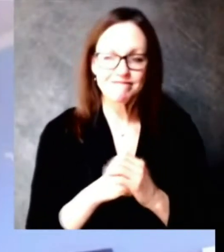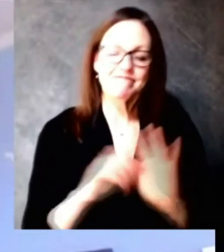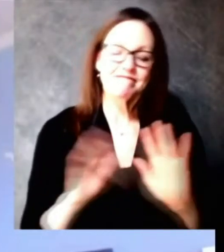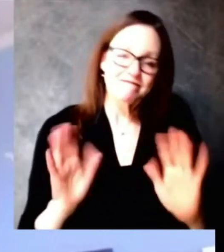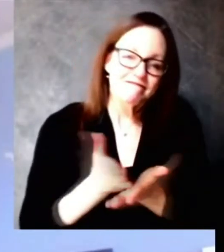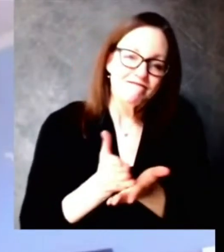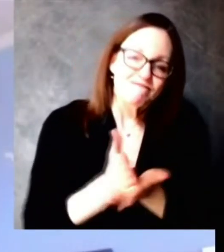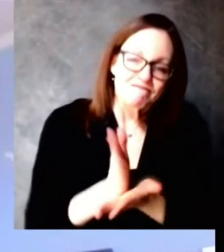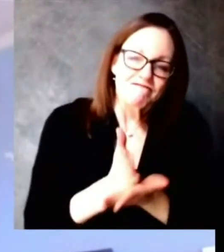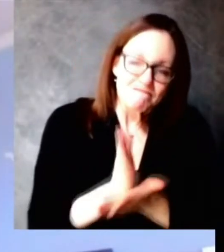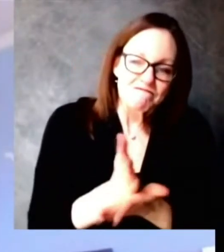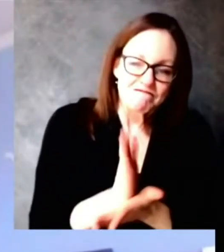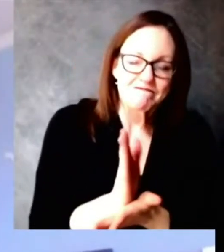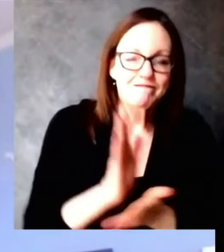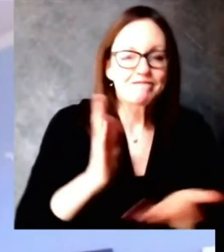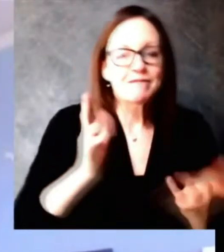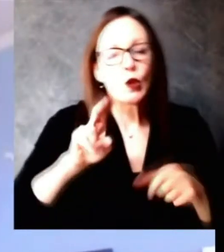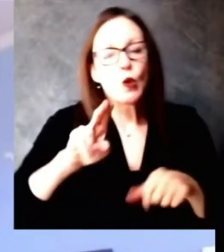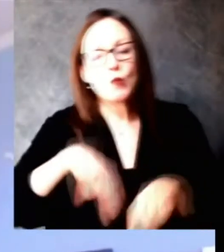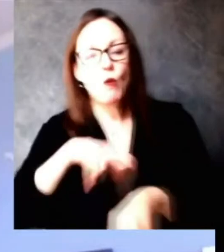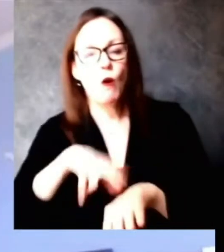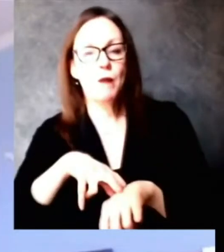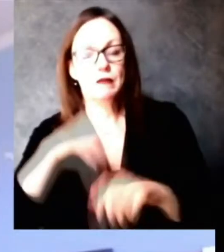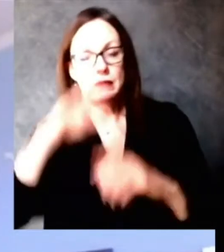are self-limiting and resolving.